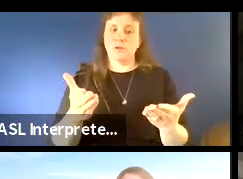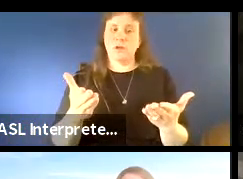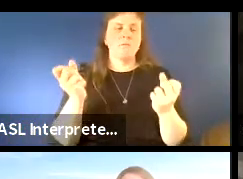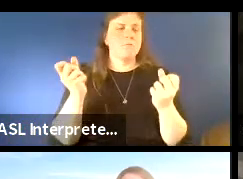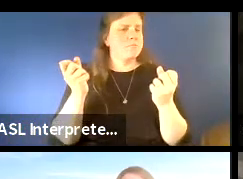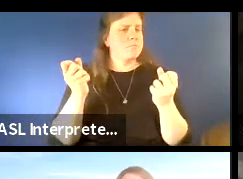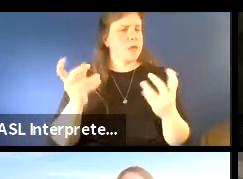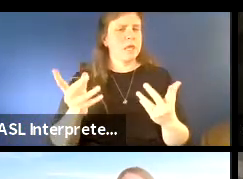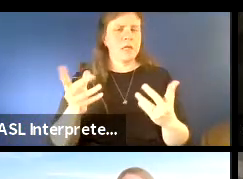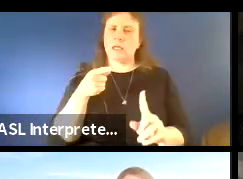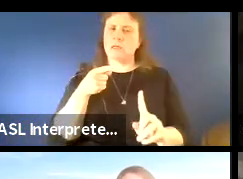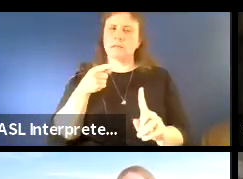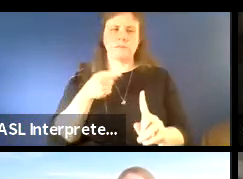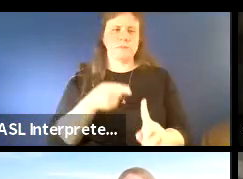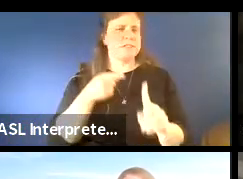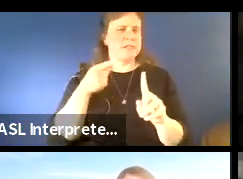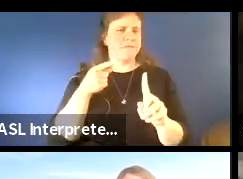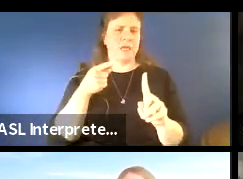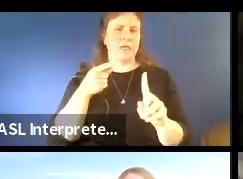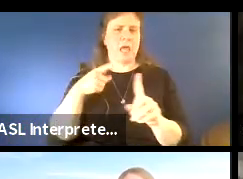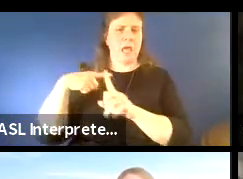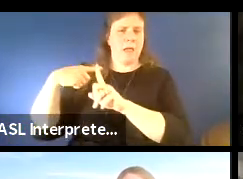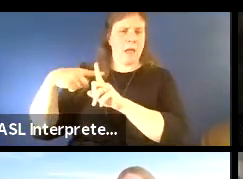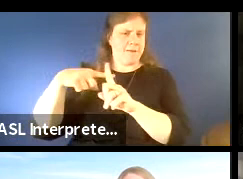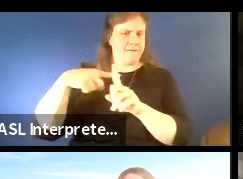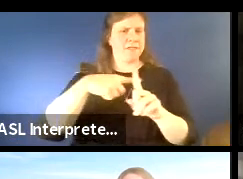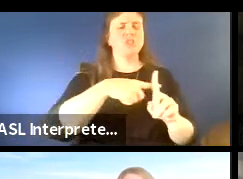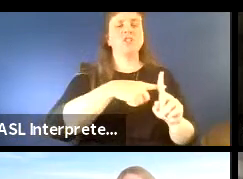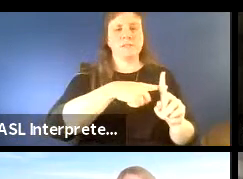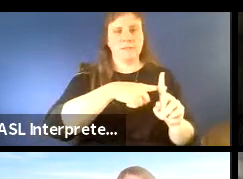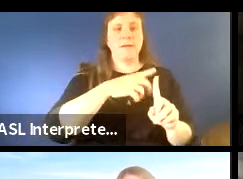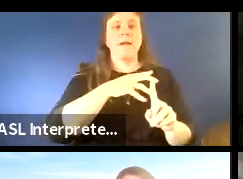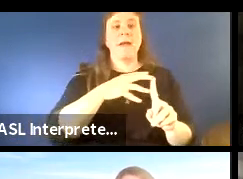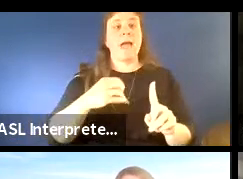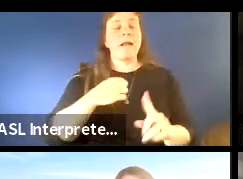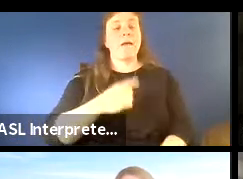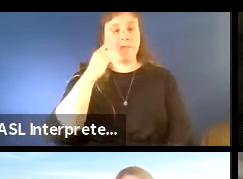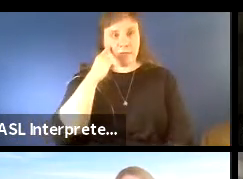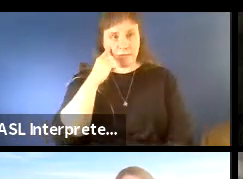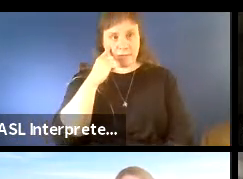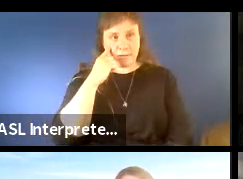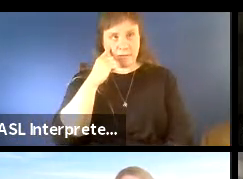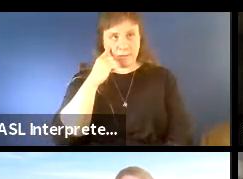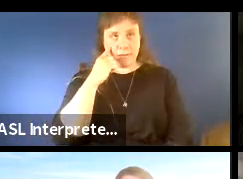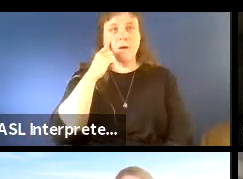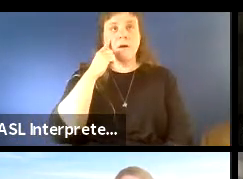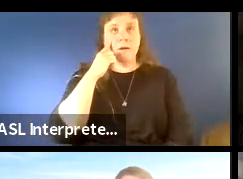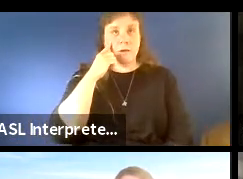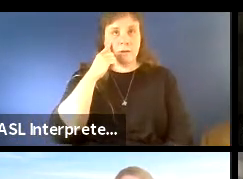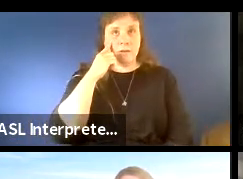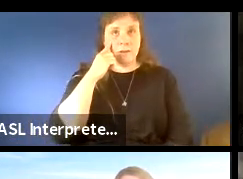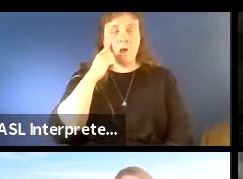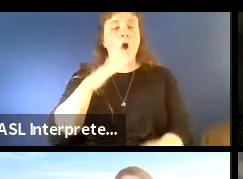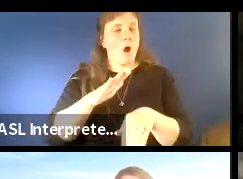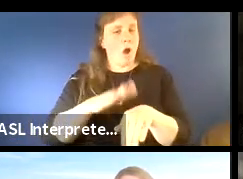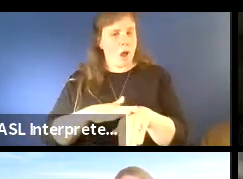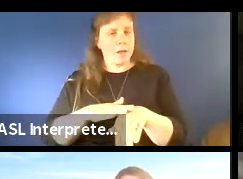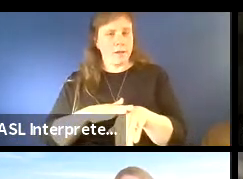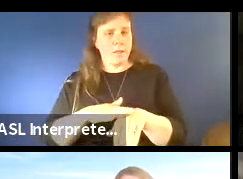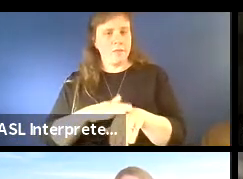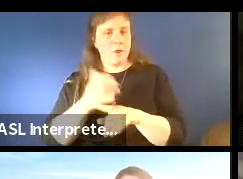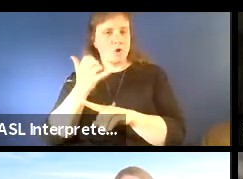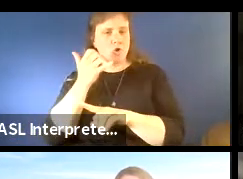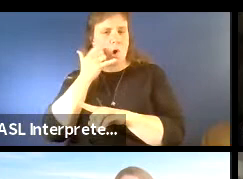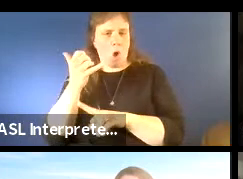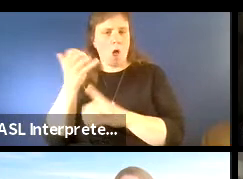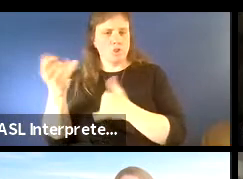many unique advantages, and I think that on the call today, maybe I'll just reflect on the